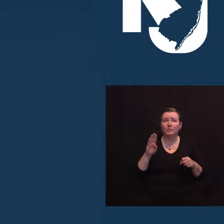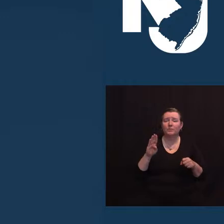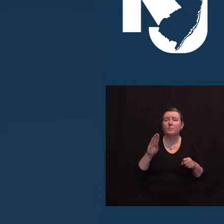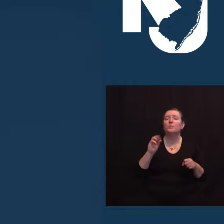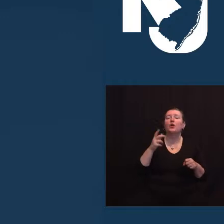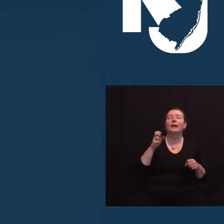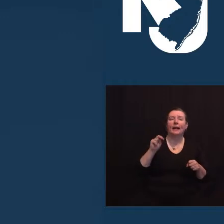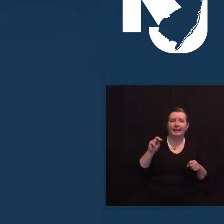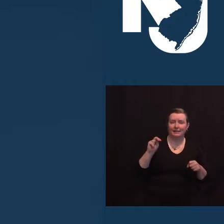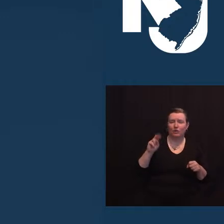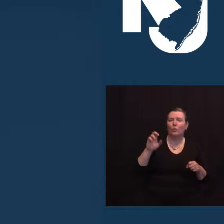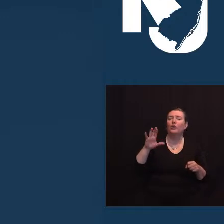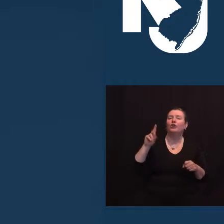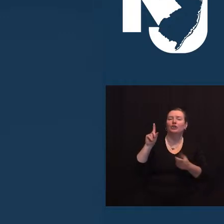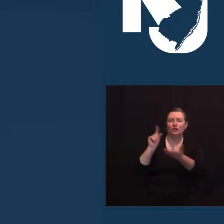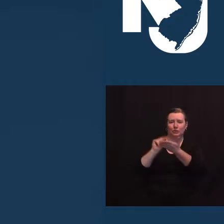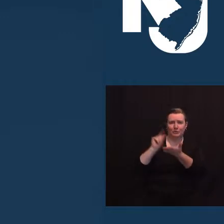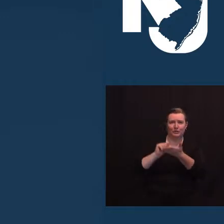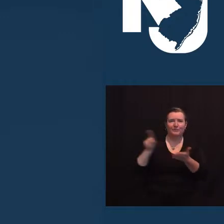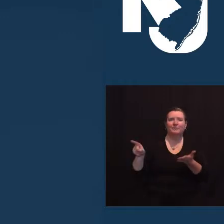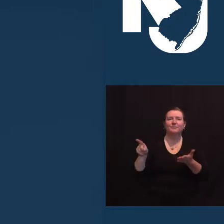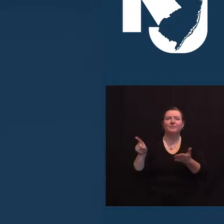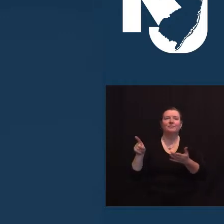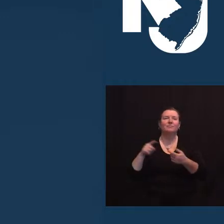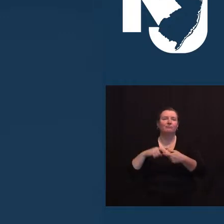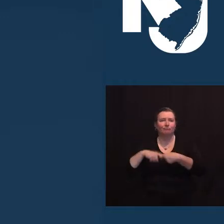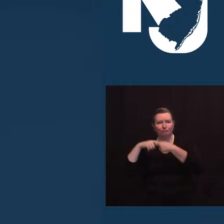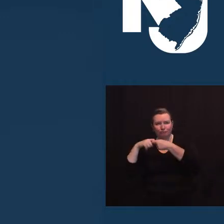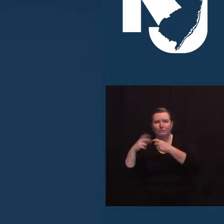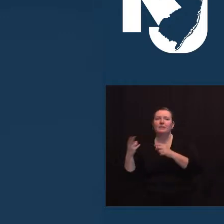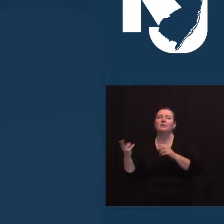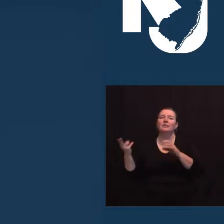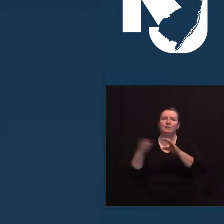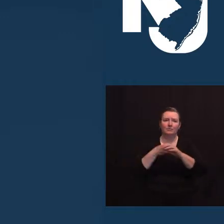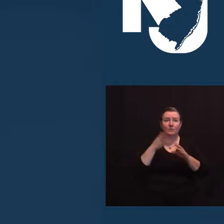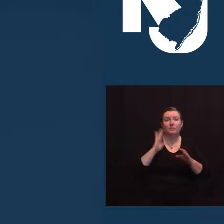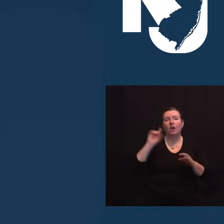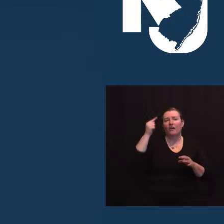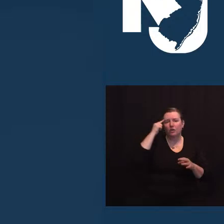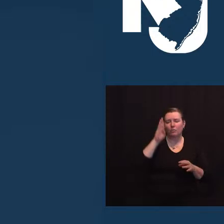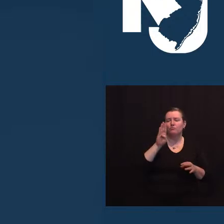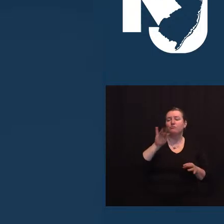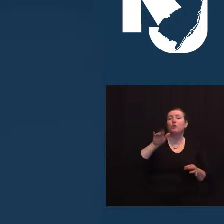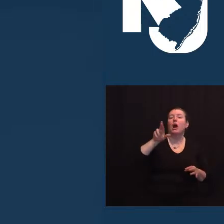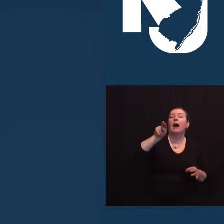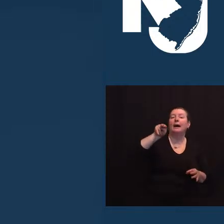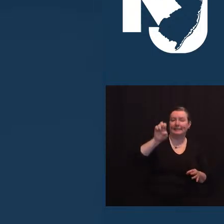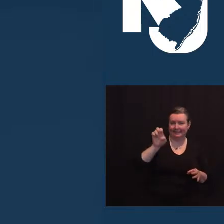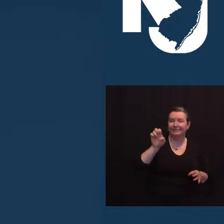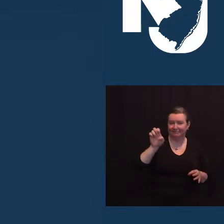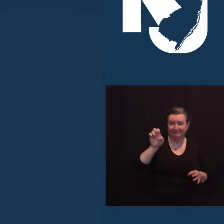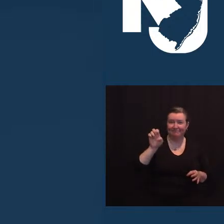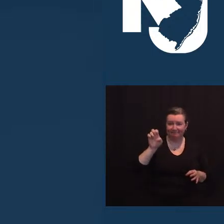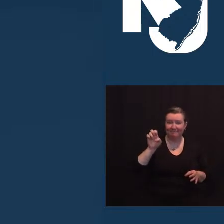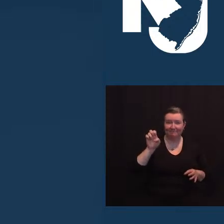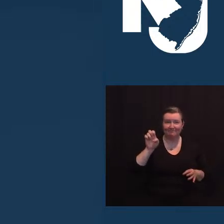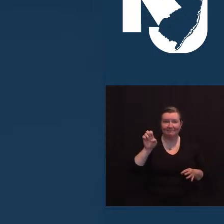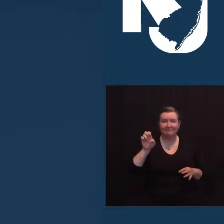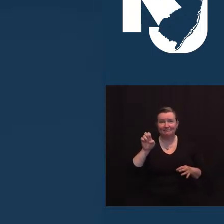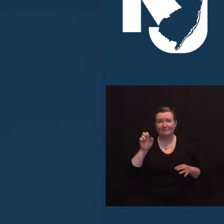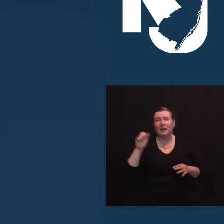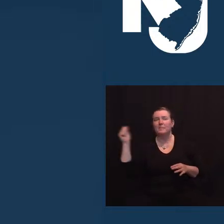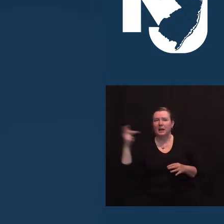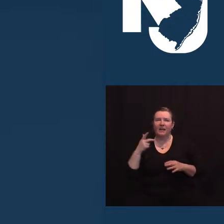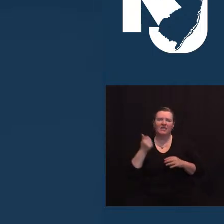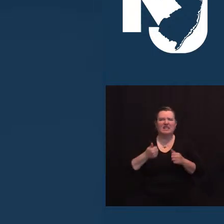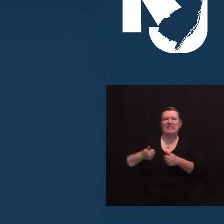Governor Brendan Byrne as his press director, but then returned as executive editor. He also helped educate a new